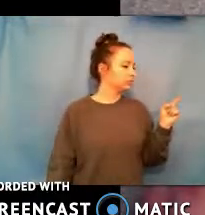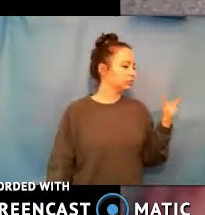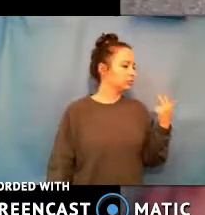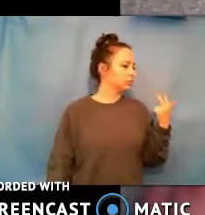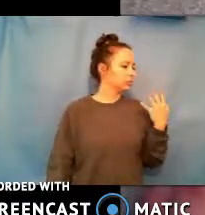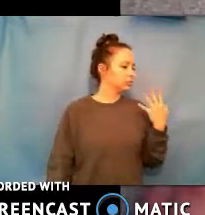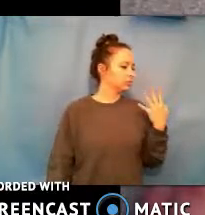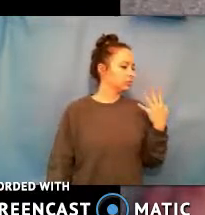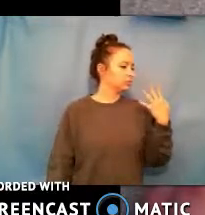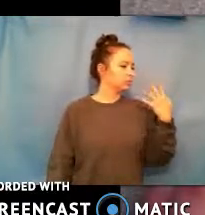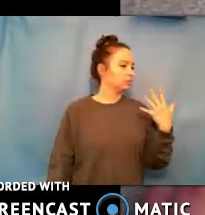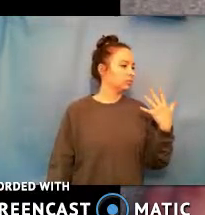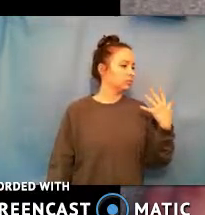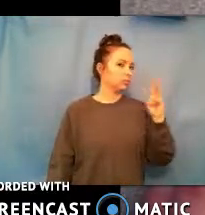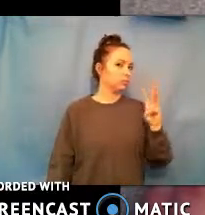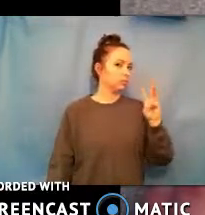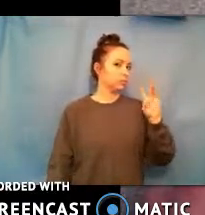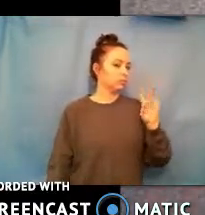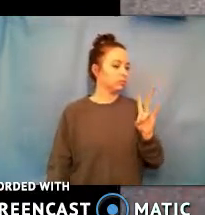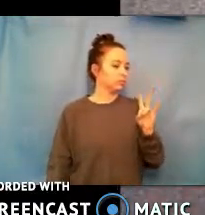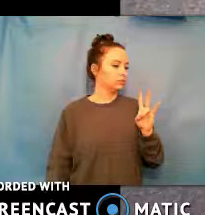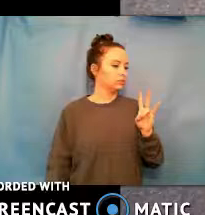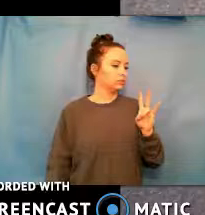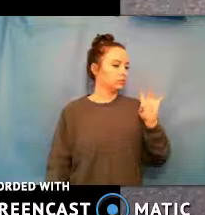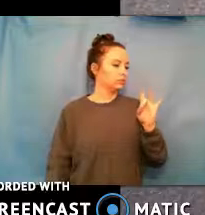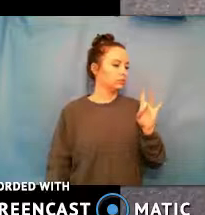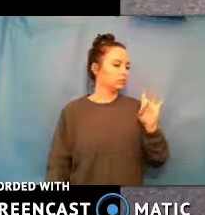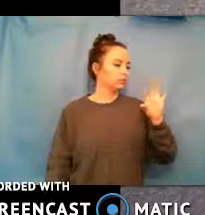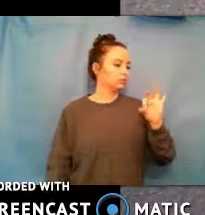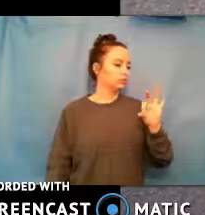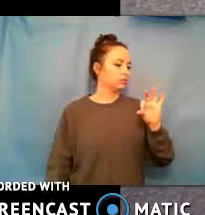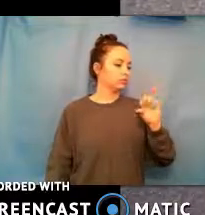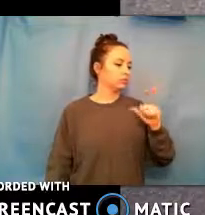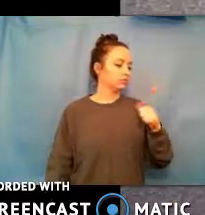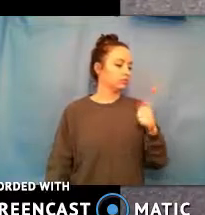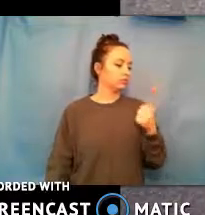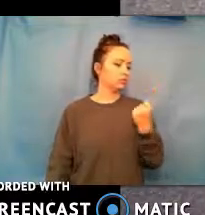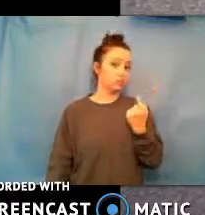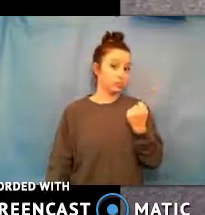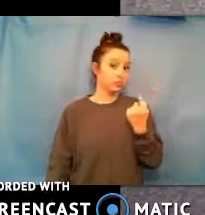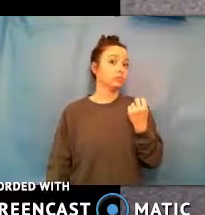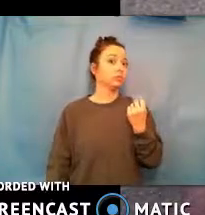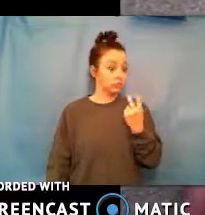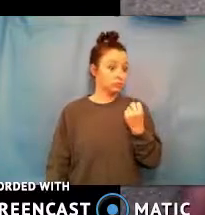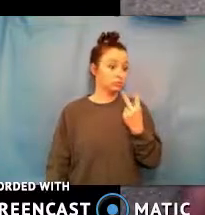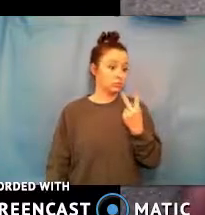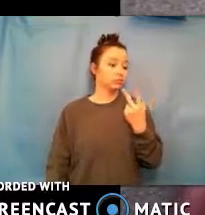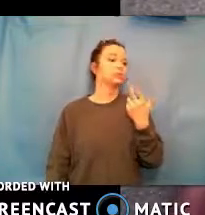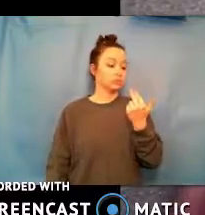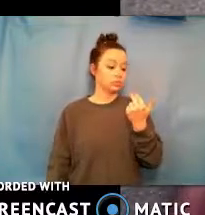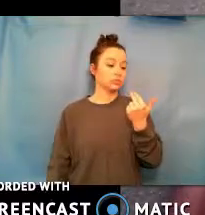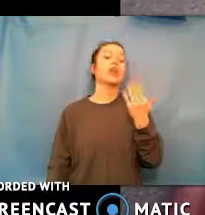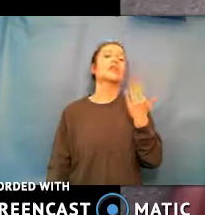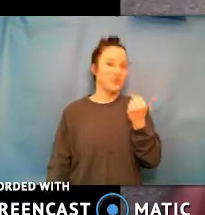2, 3, 4, 5, 6, 7, 8, 9, 10, 11,